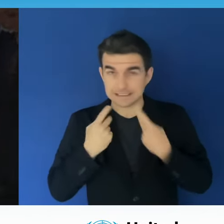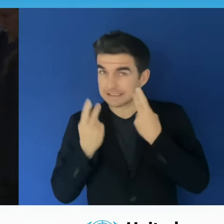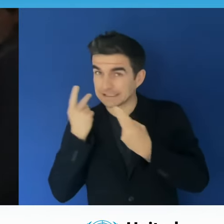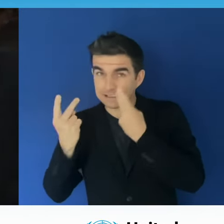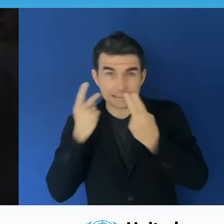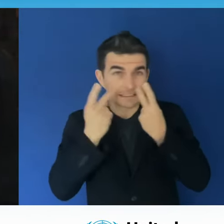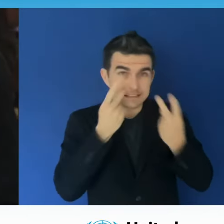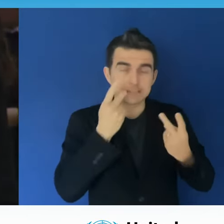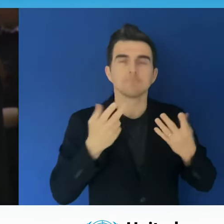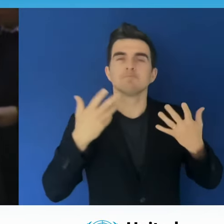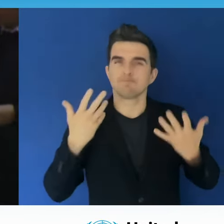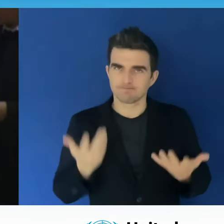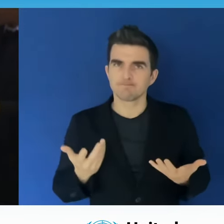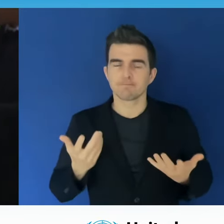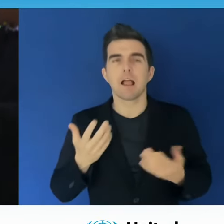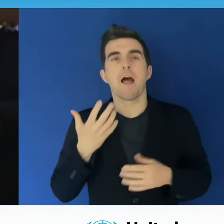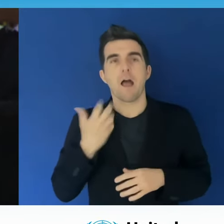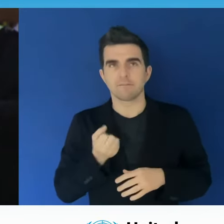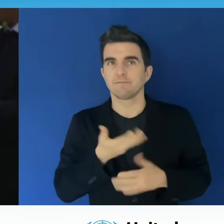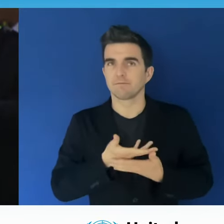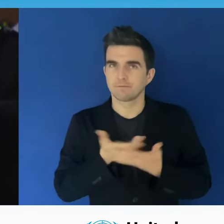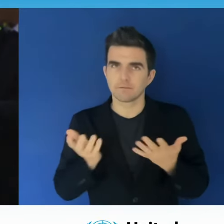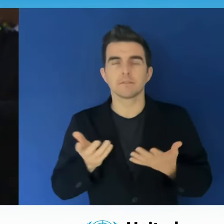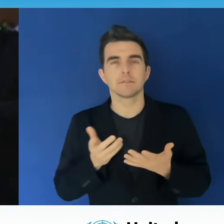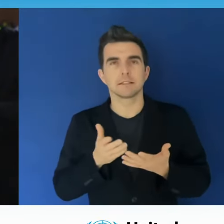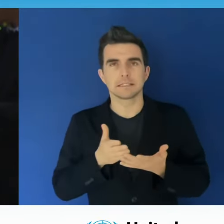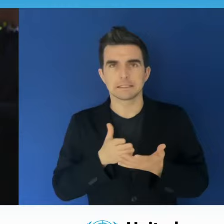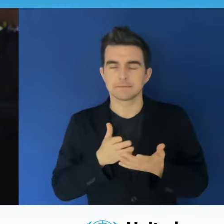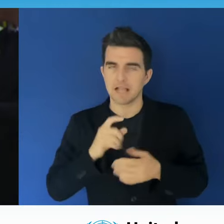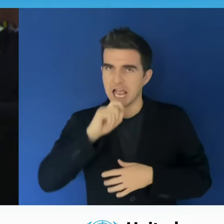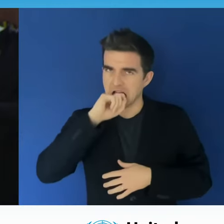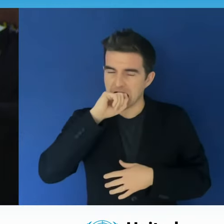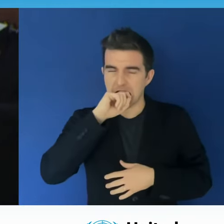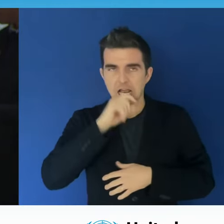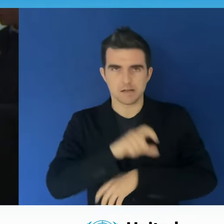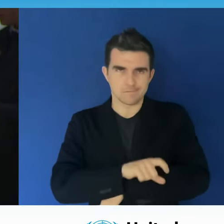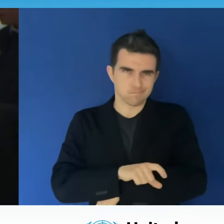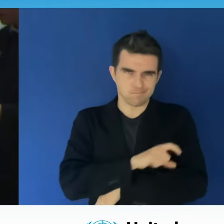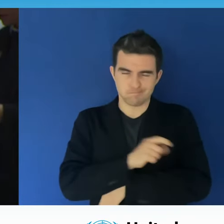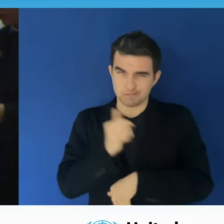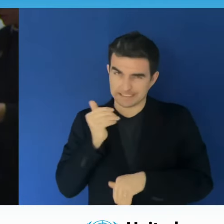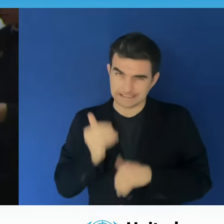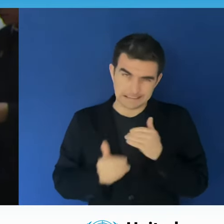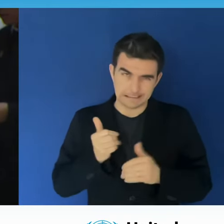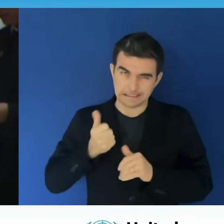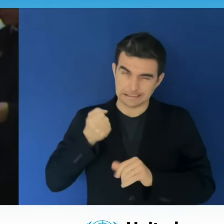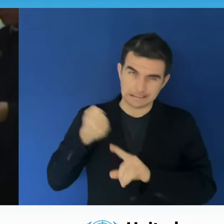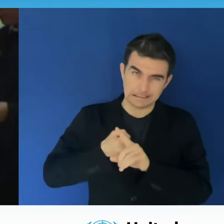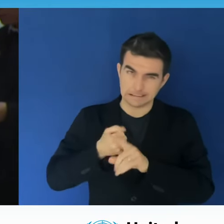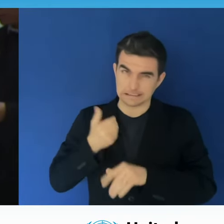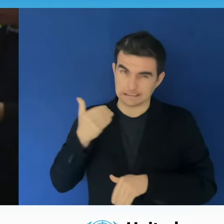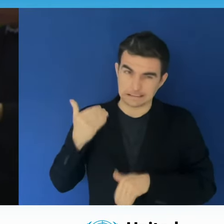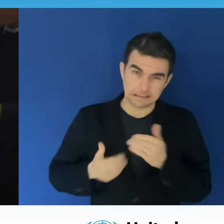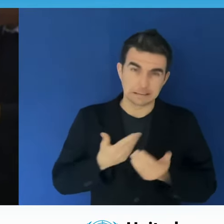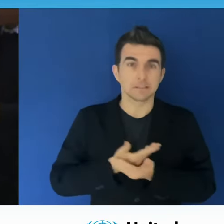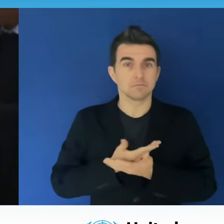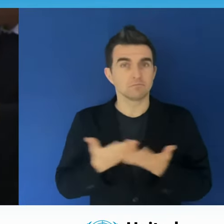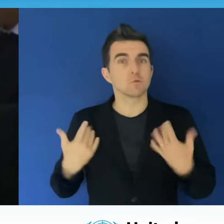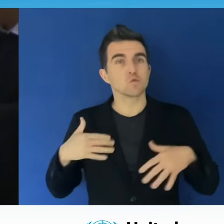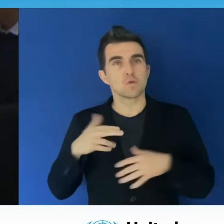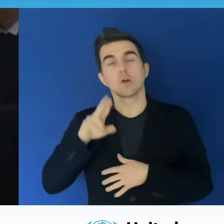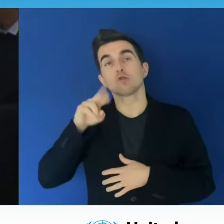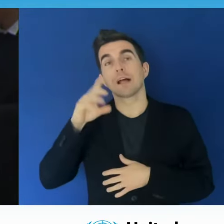young people, when we work with young people, it's not just about demographics, it's not just about numbers. You